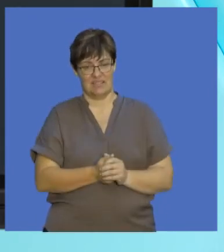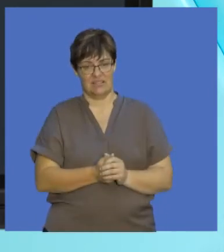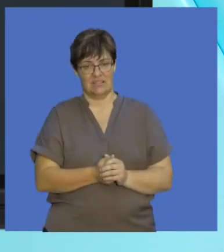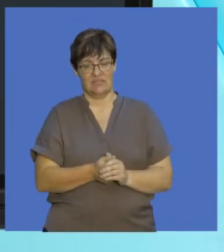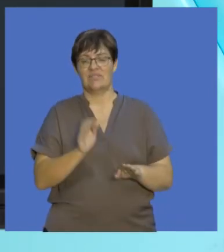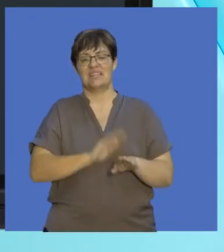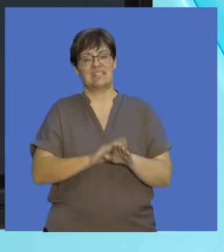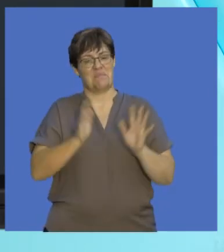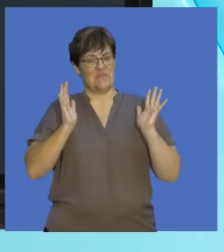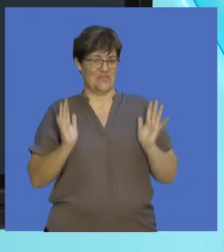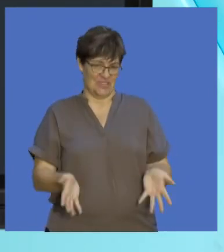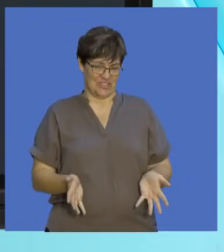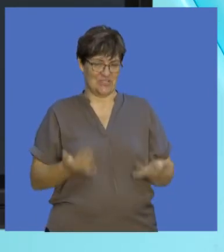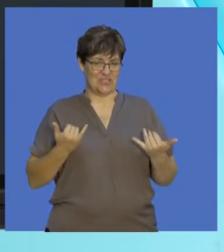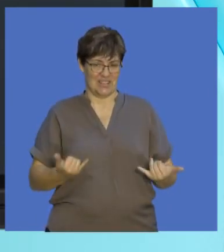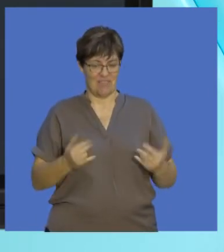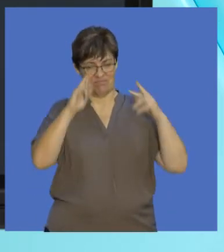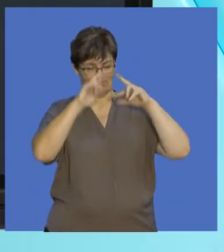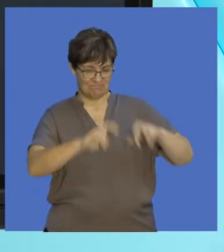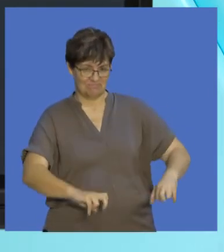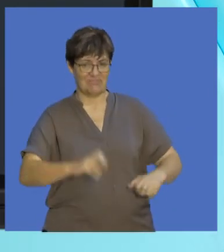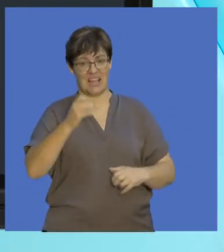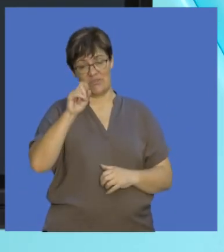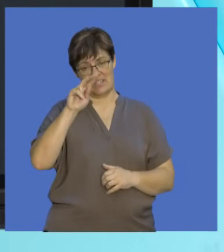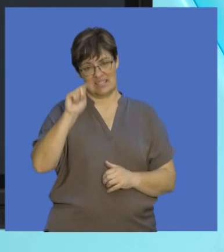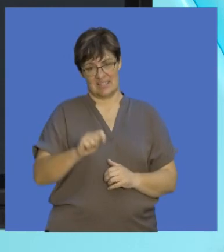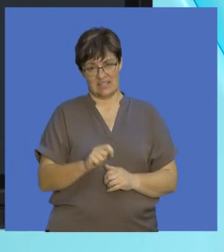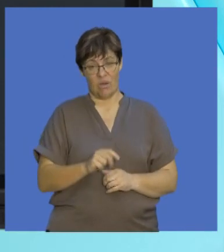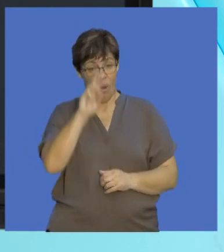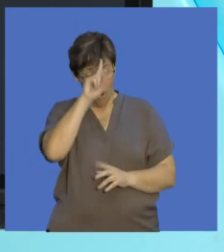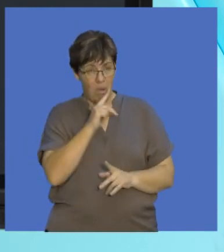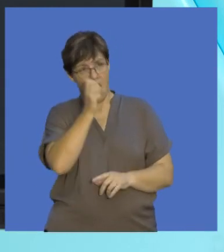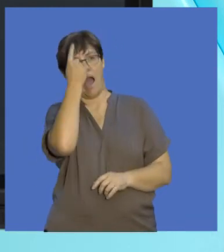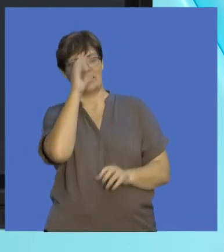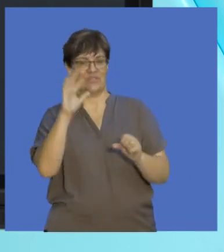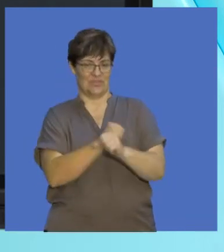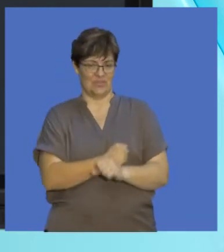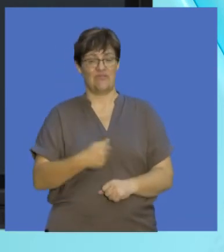is obviously the maths, okay? Now, that's the time that we have for today in as far as exploring